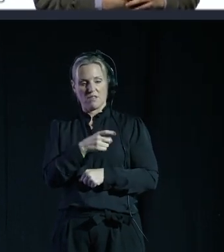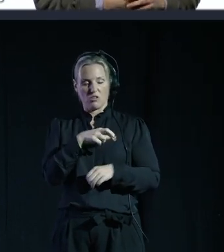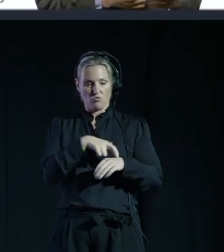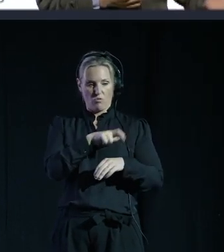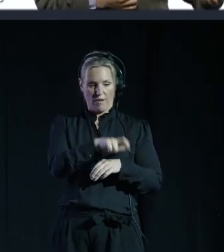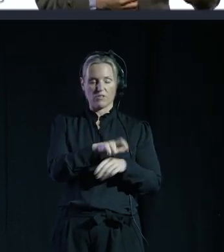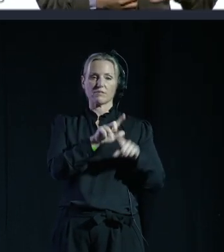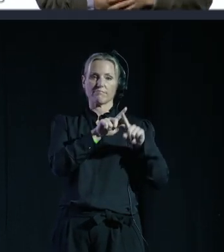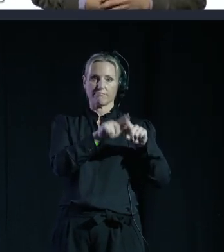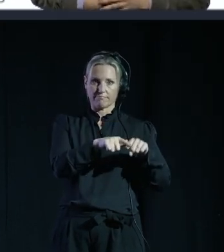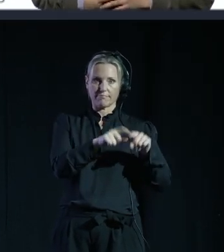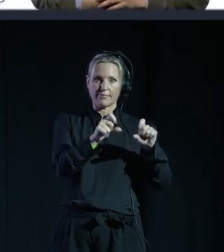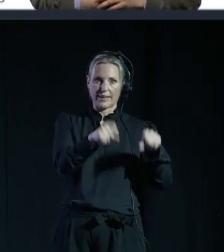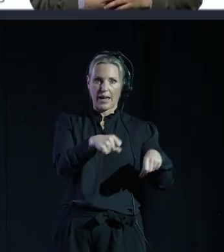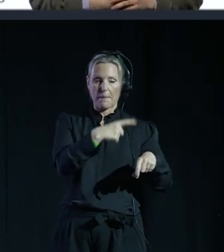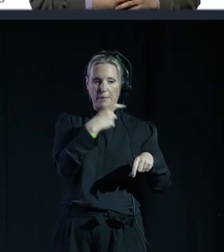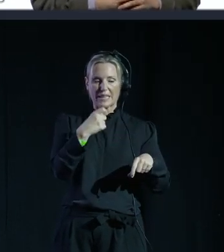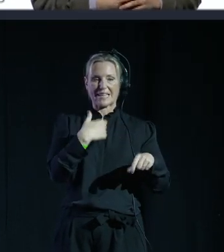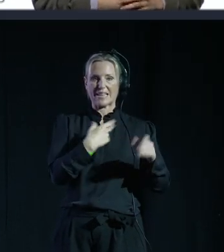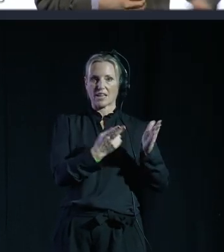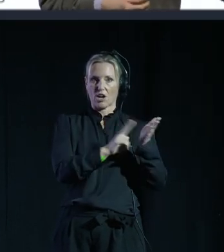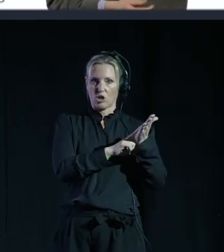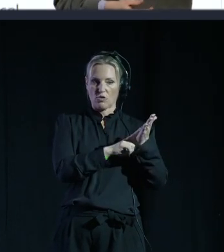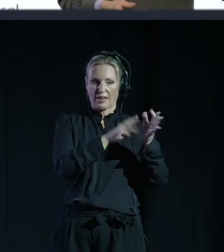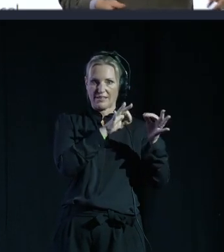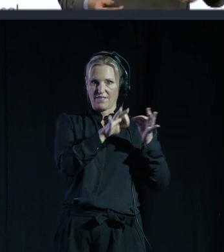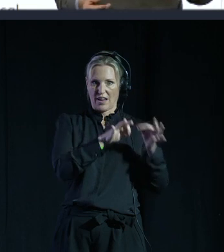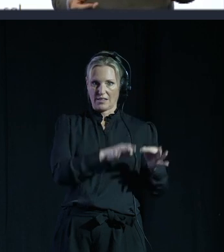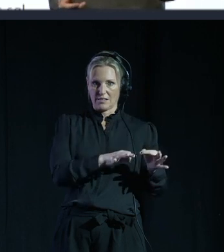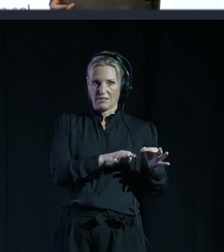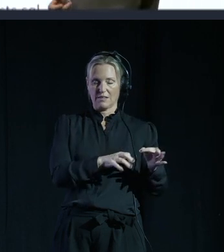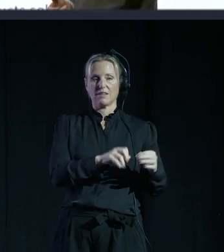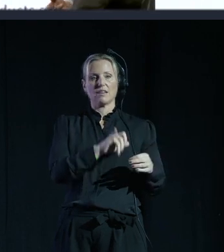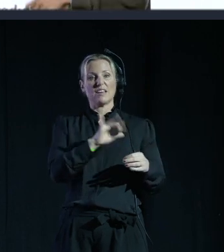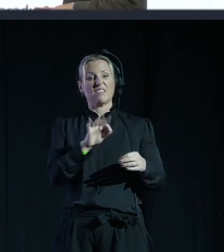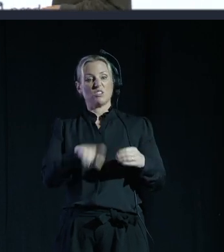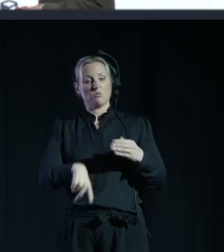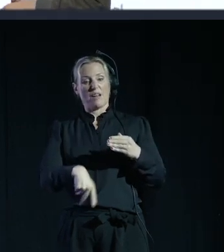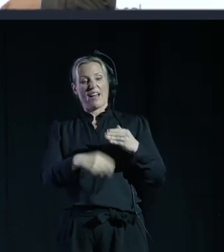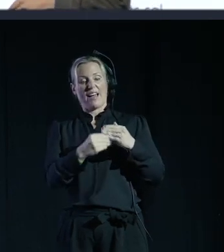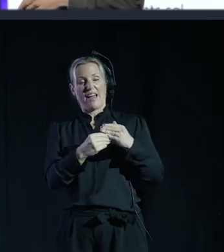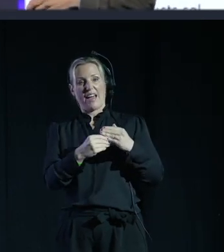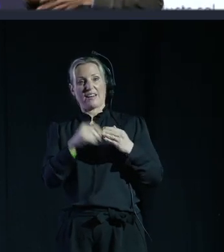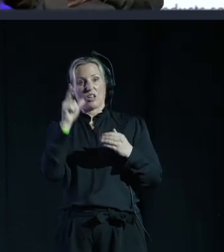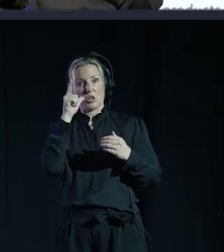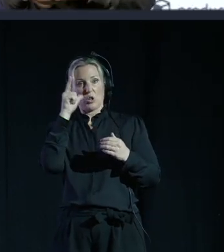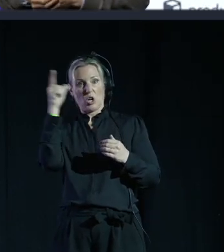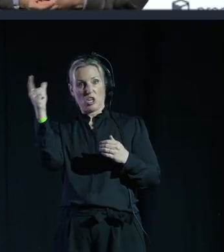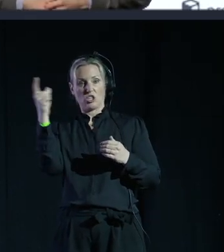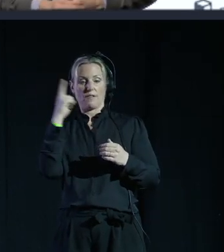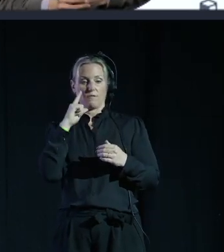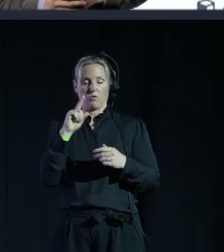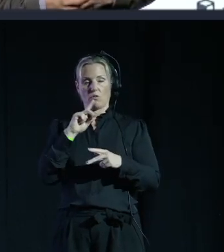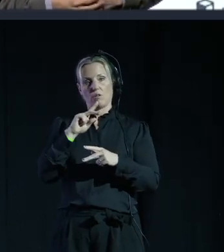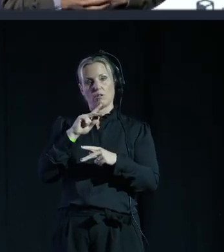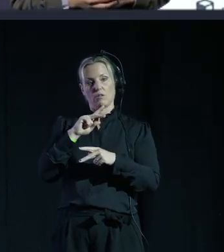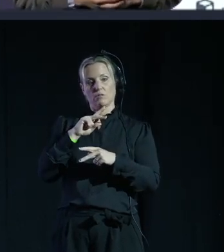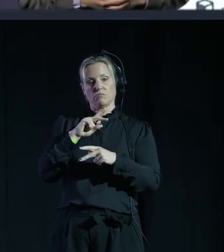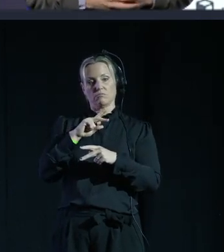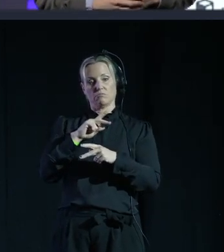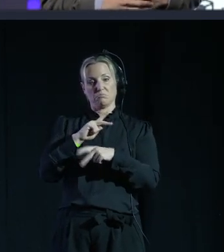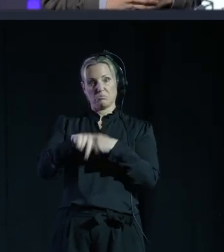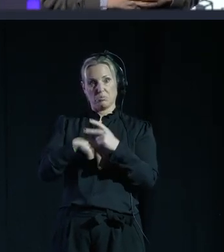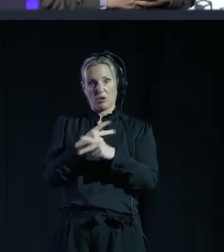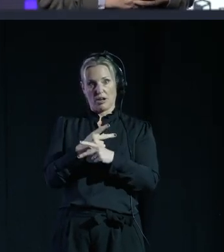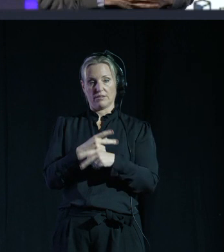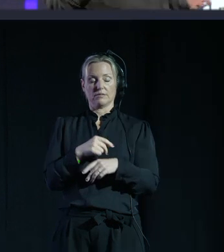be reliable because we know it has a contract defined. So if we need to add some logic about product type, maybe we only want products that are